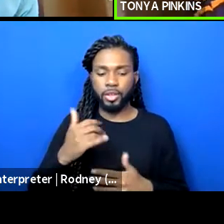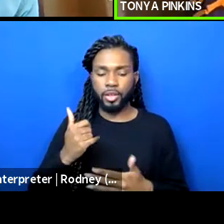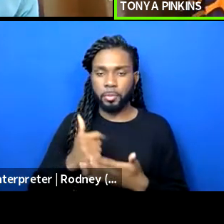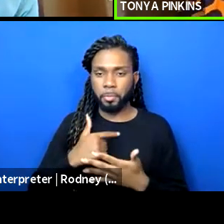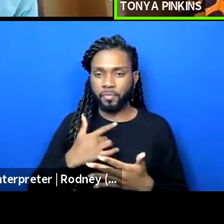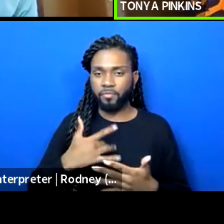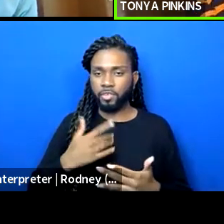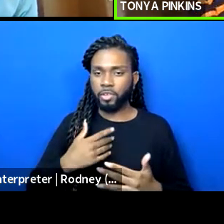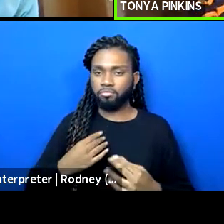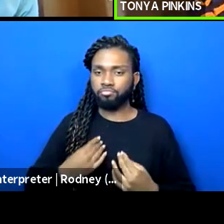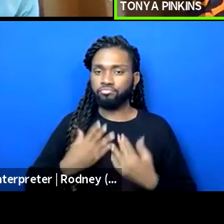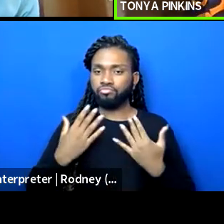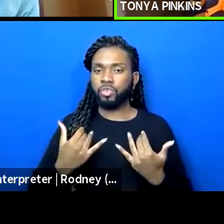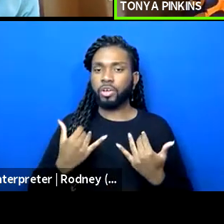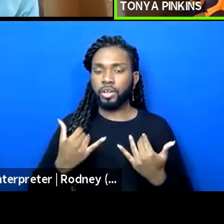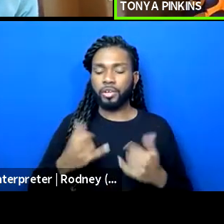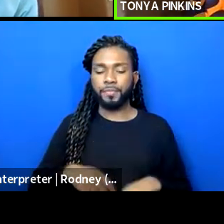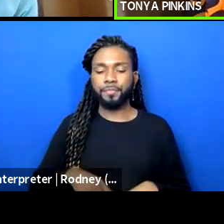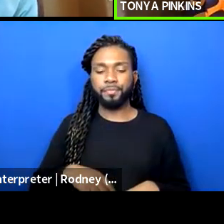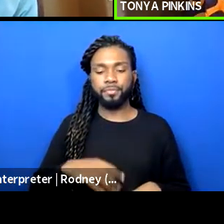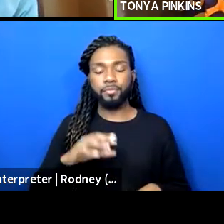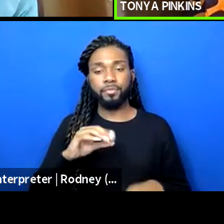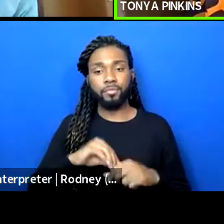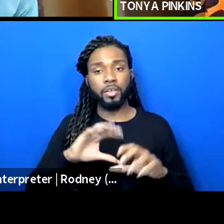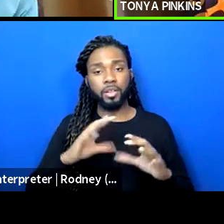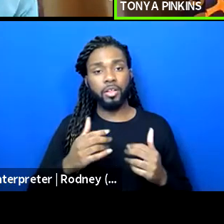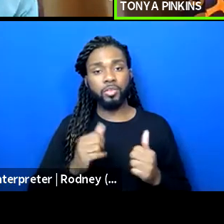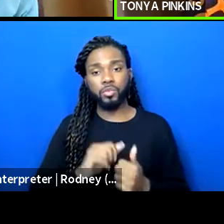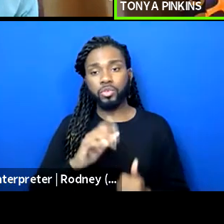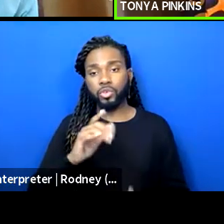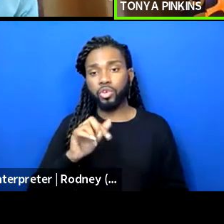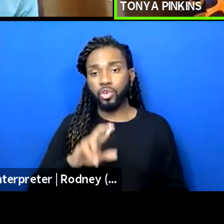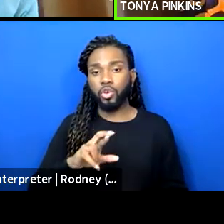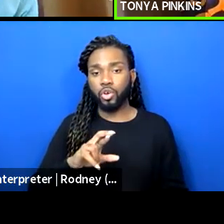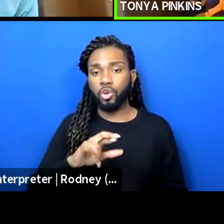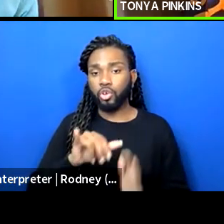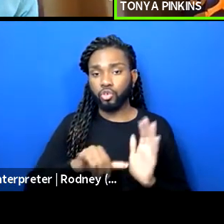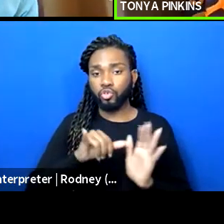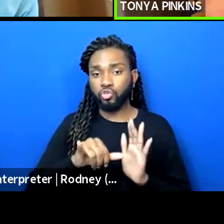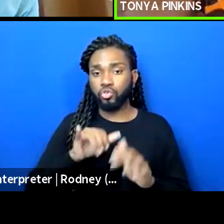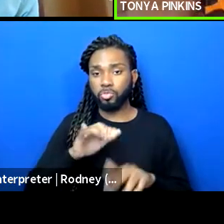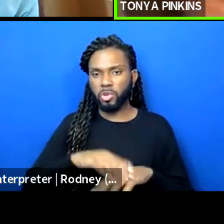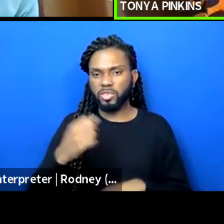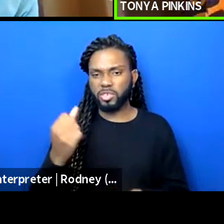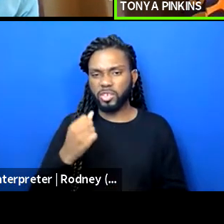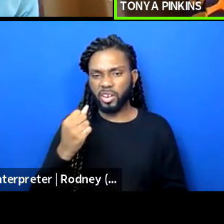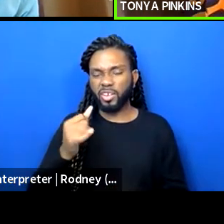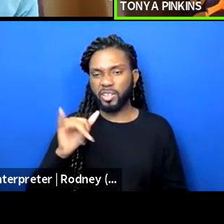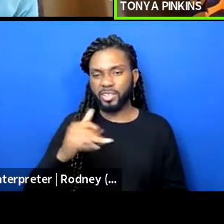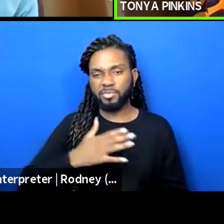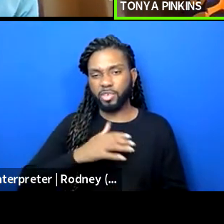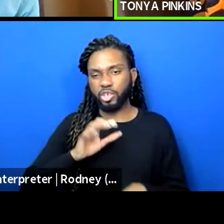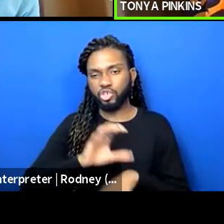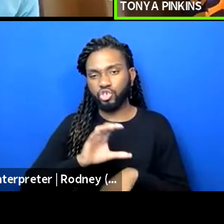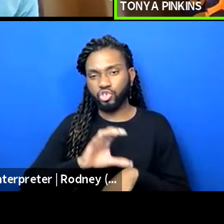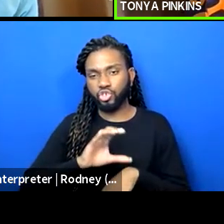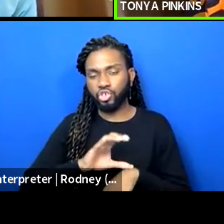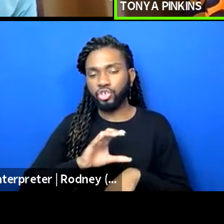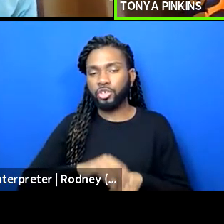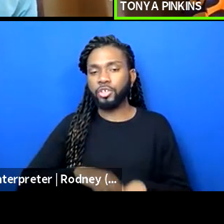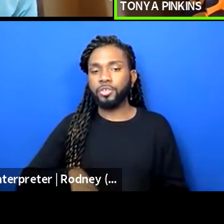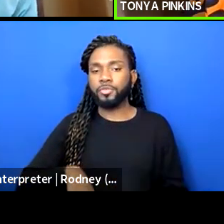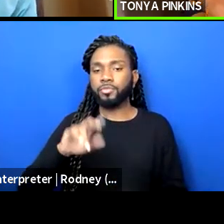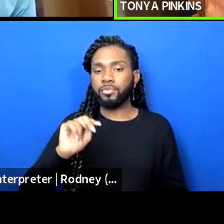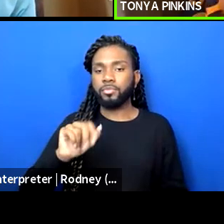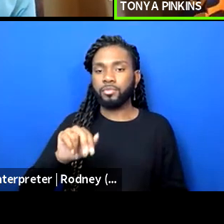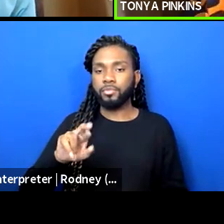now. In Class with Carr on Saturdays at YouTube with Karen Hunter is my church. Narrative.com